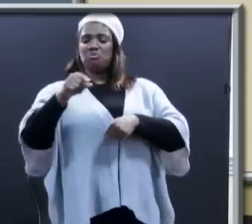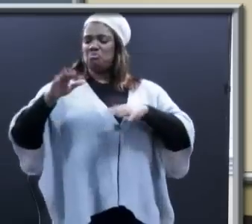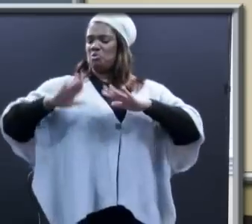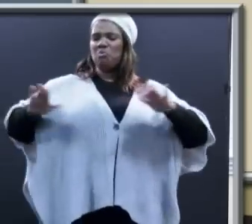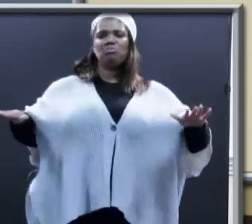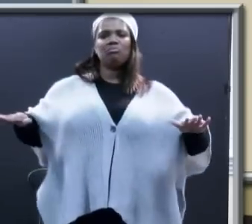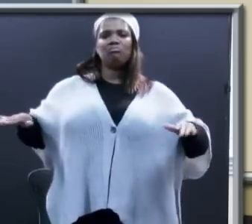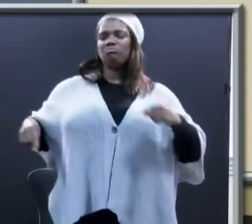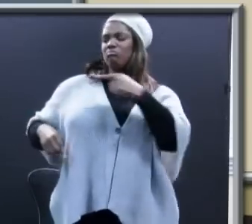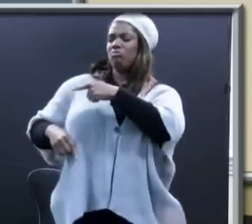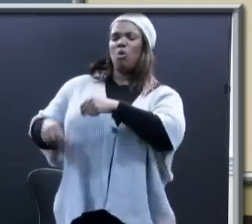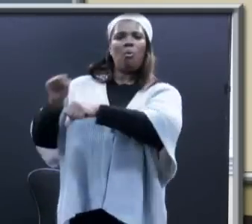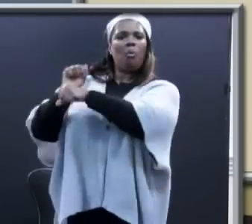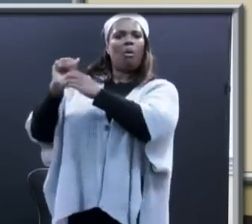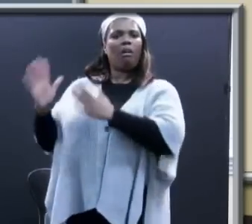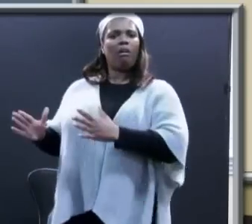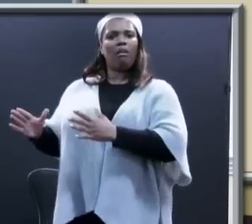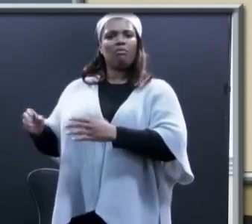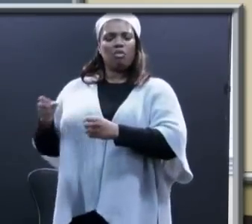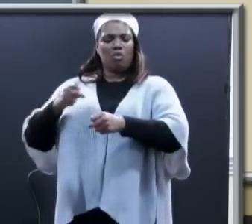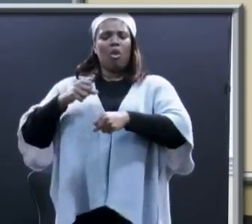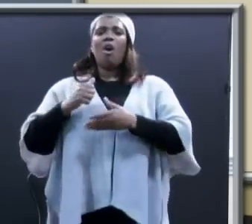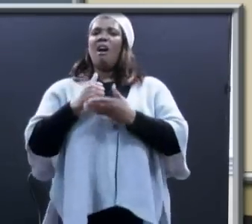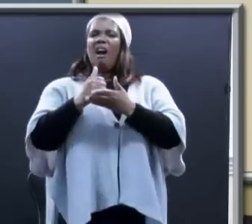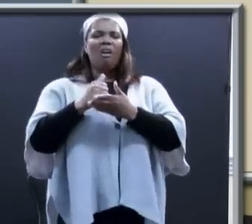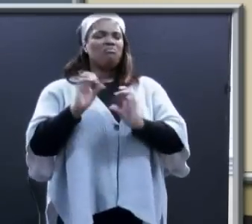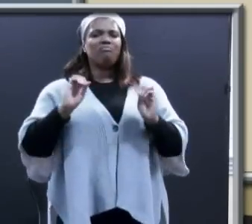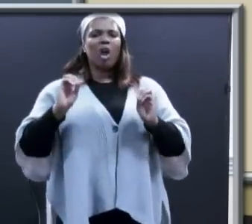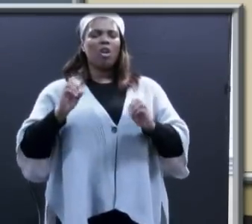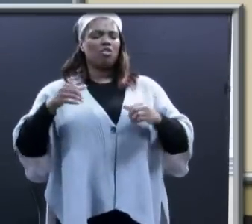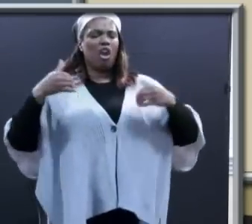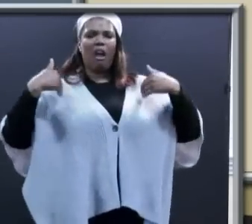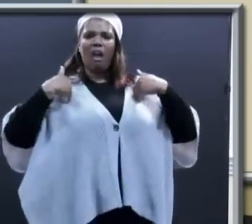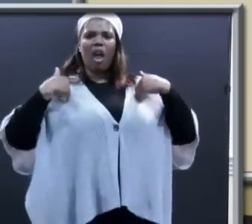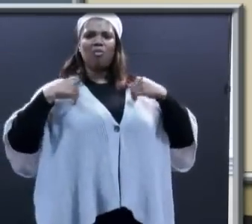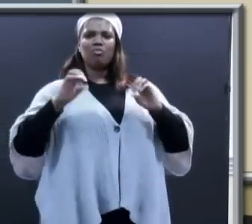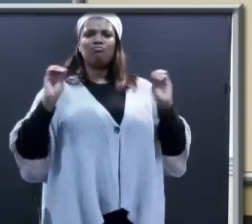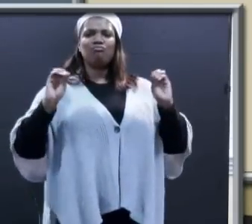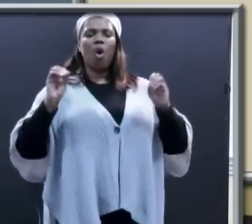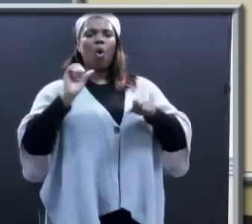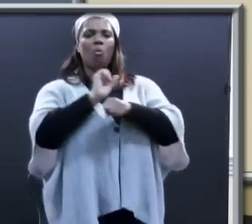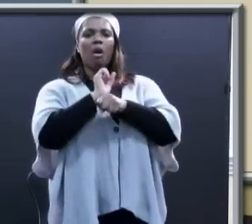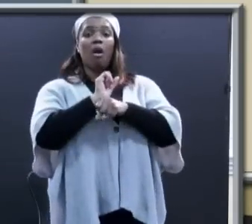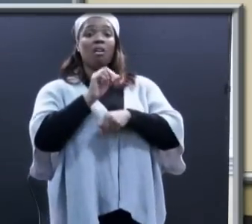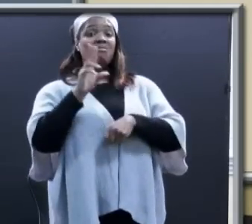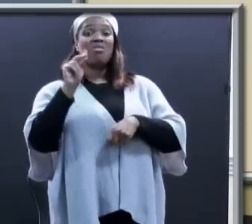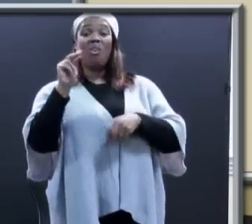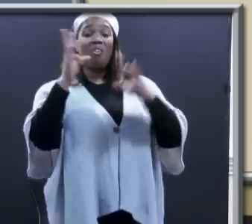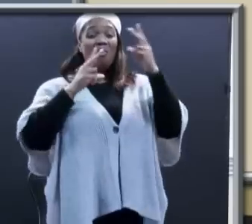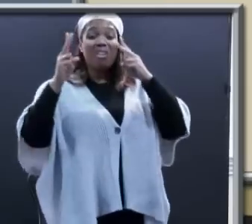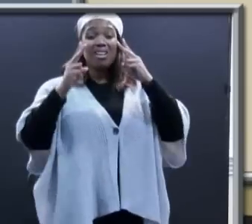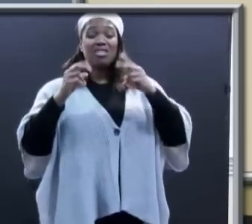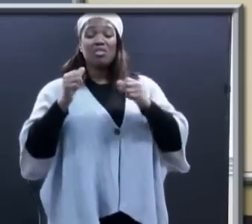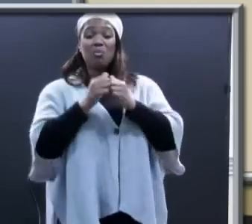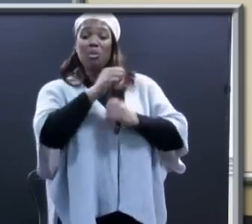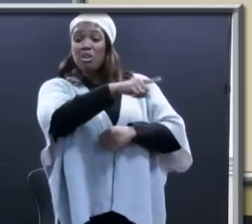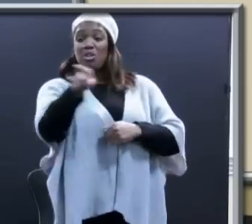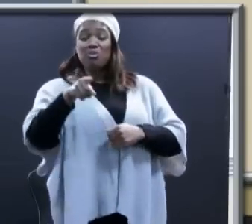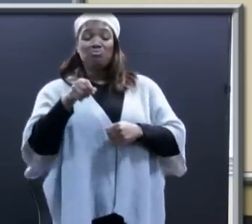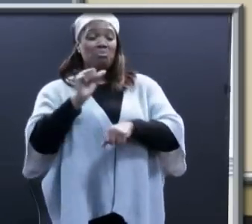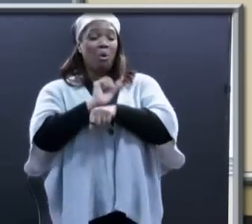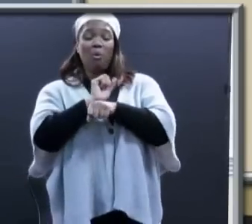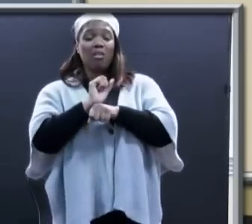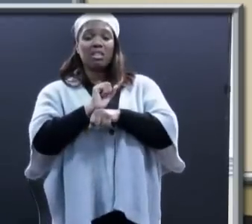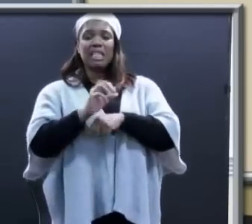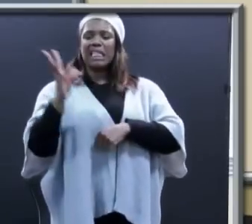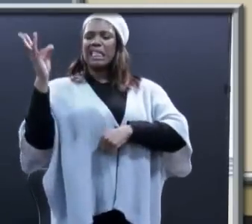daughter, thy manservant, nor thy maidservant, nor thy cattle, nor thy stranger that is within thy gates. For in 6 days the